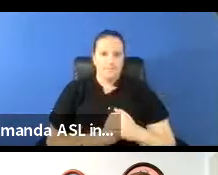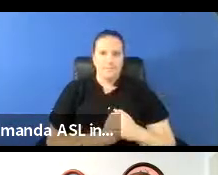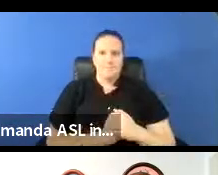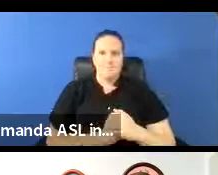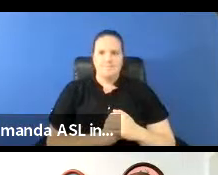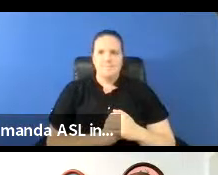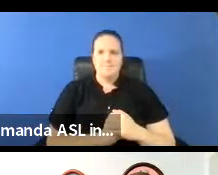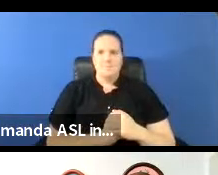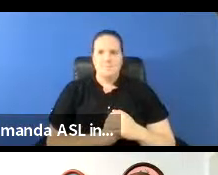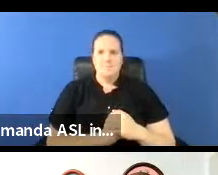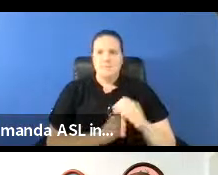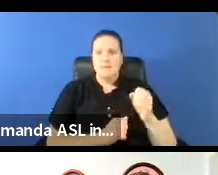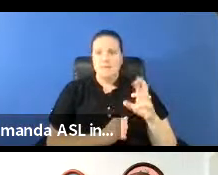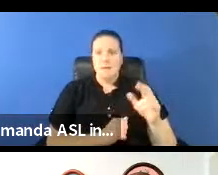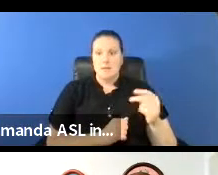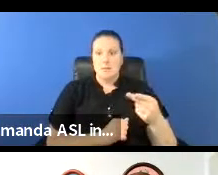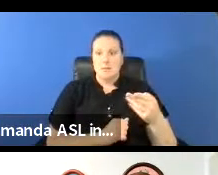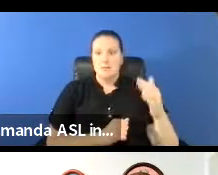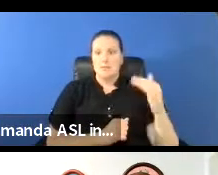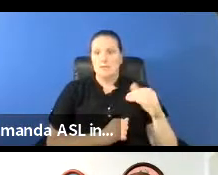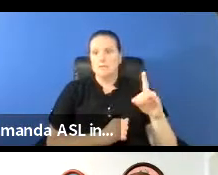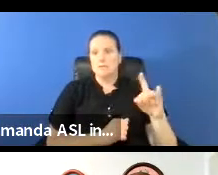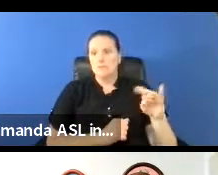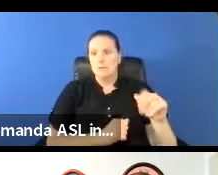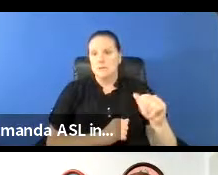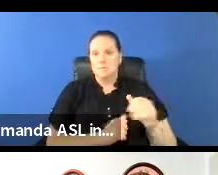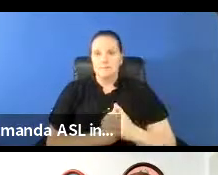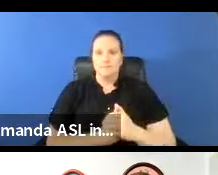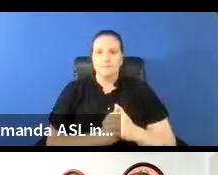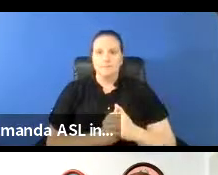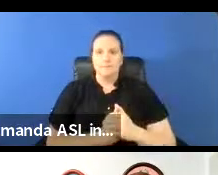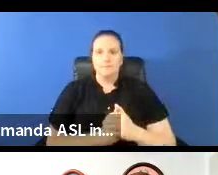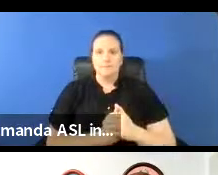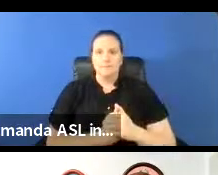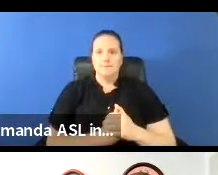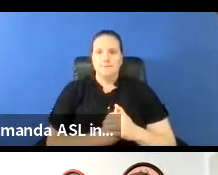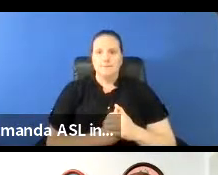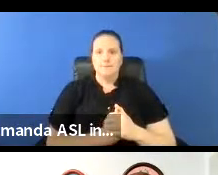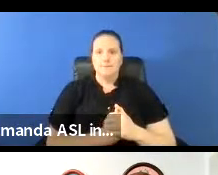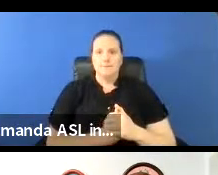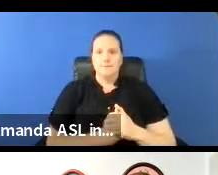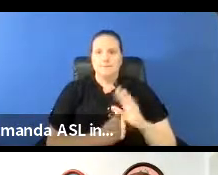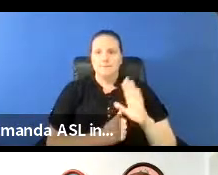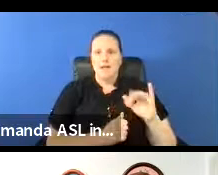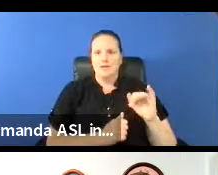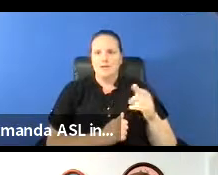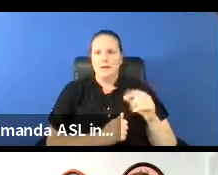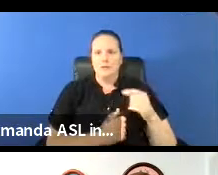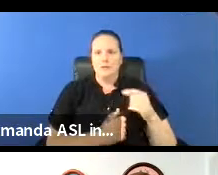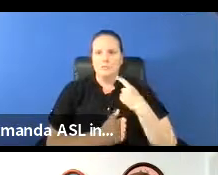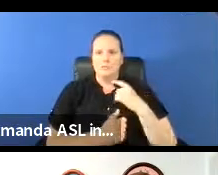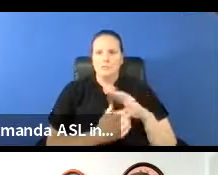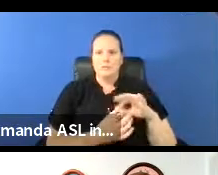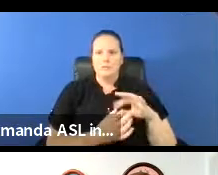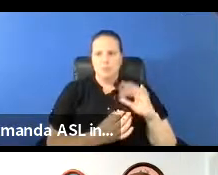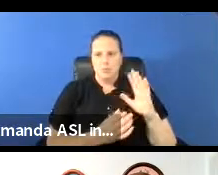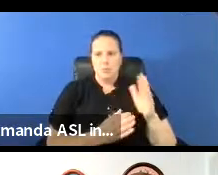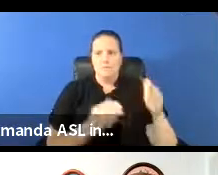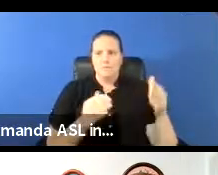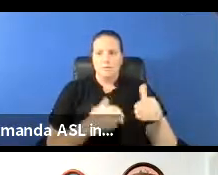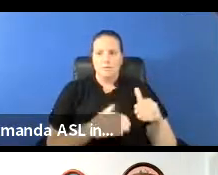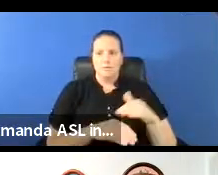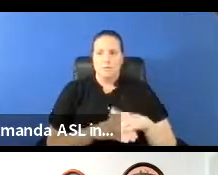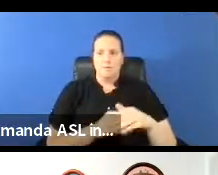Greg? Sarah, and then Dina. Thank you, Dina. Hi, Greg. So you just mentioned that we are going to focus